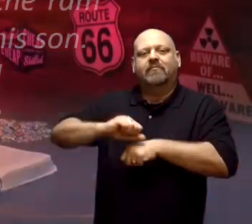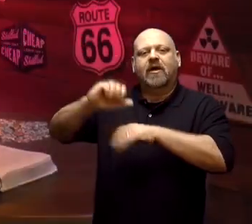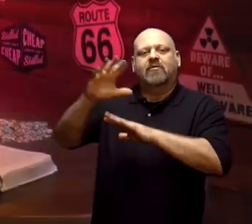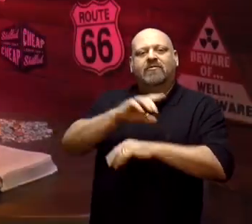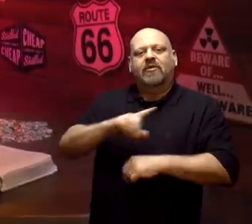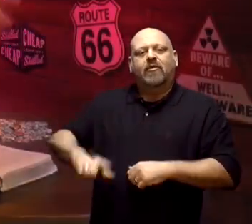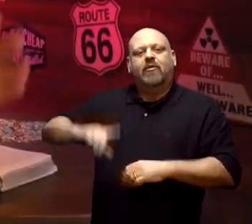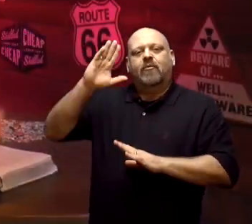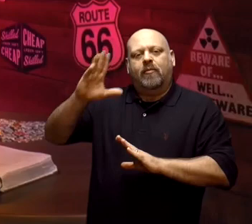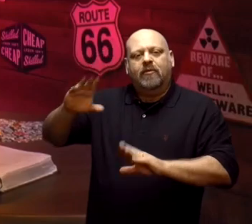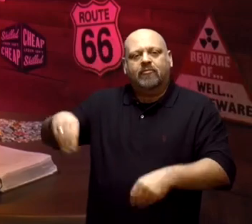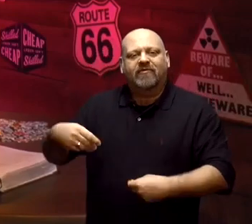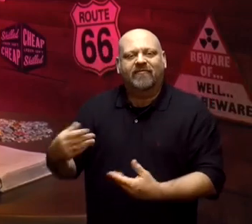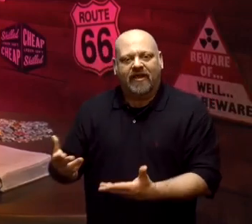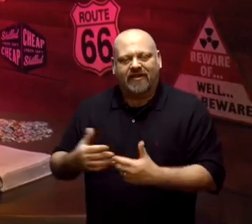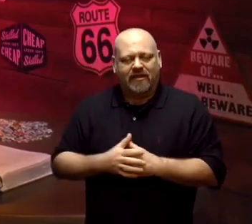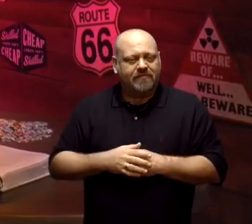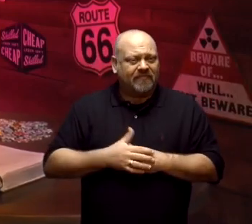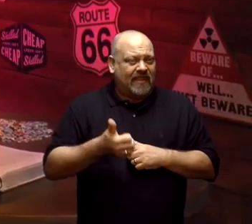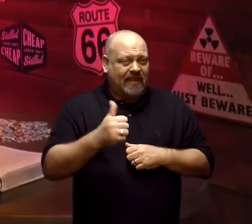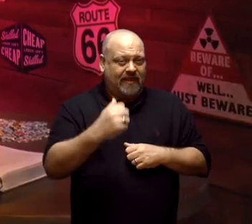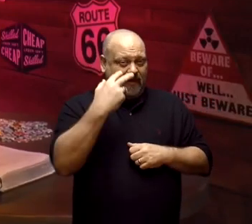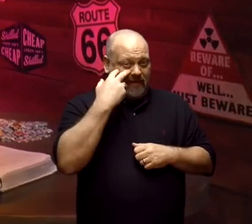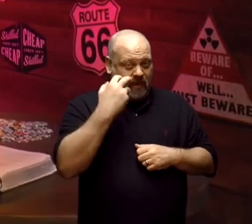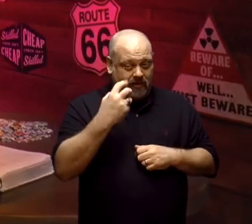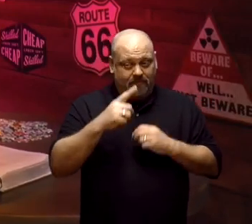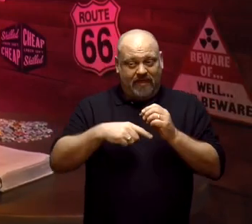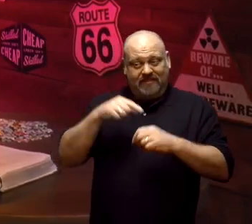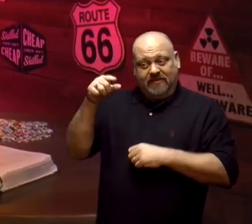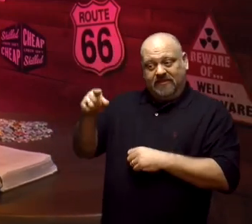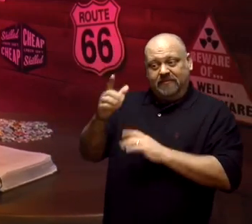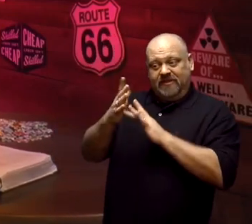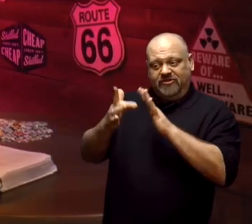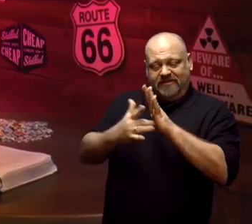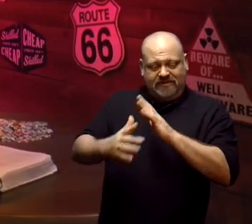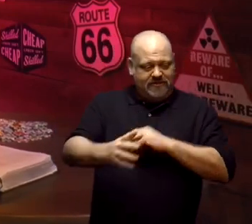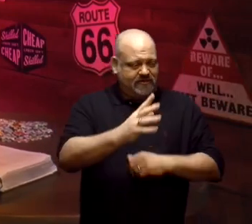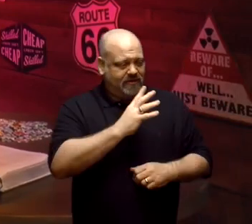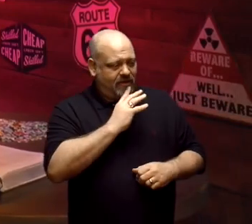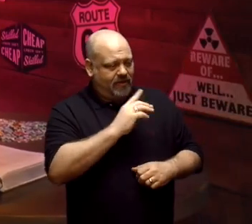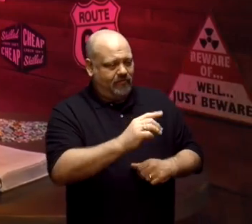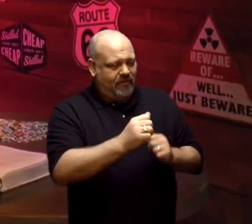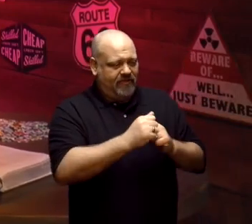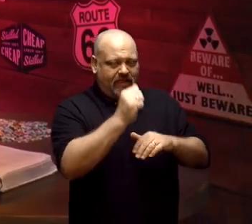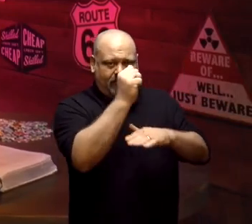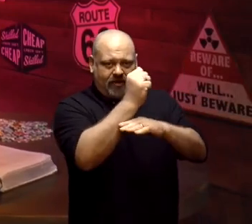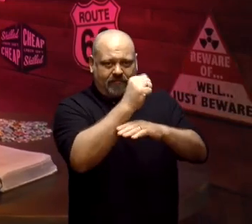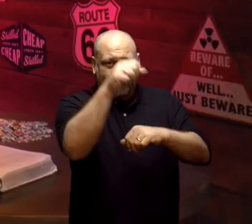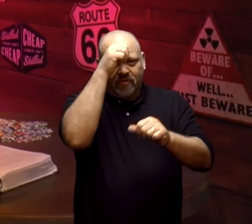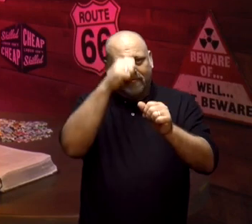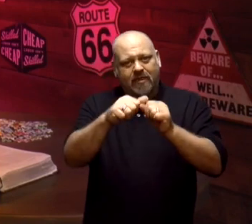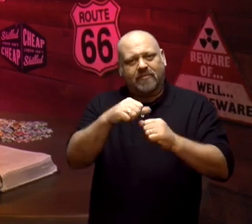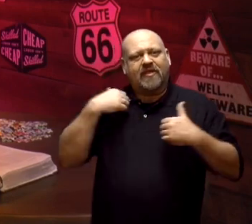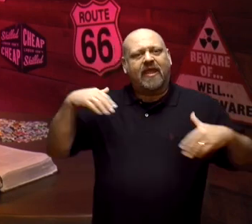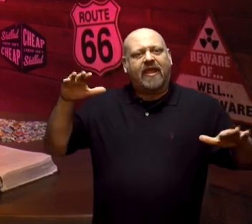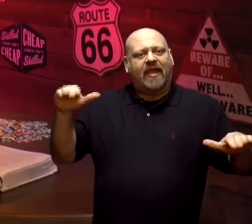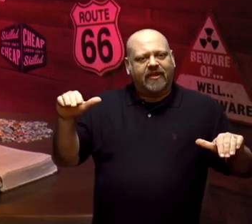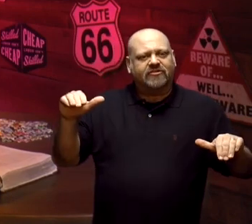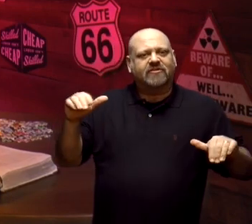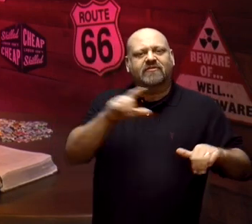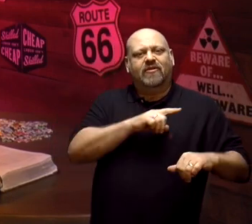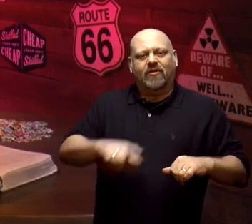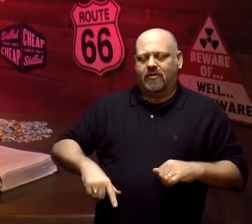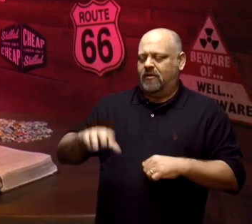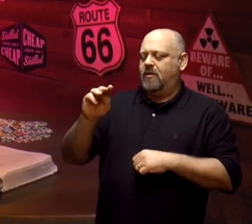provided." If you have any doubt about this being Jesus speaking to Abraham, remember that the angel of the Lord, Melech